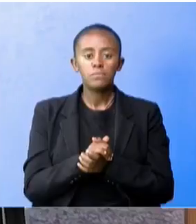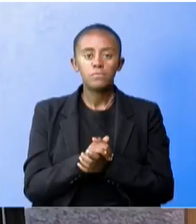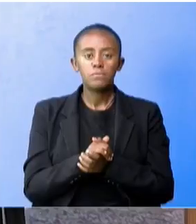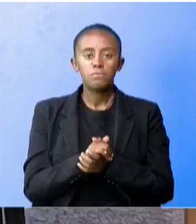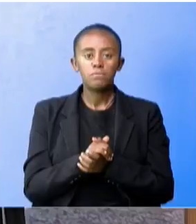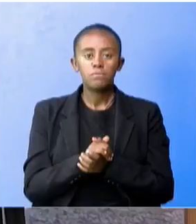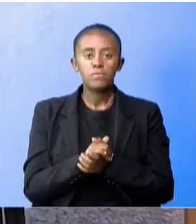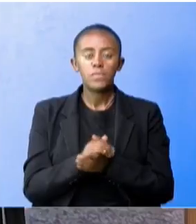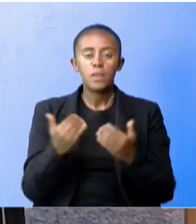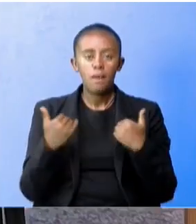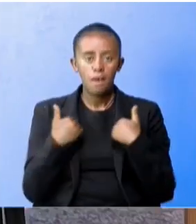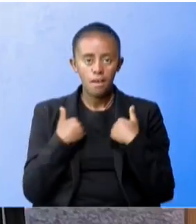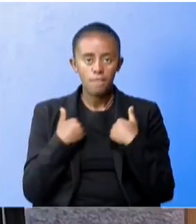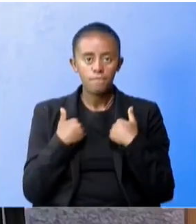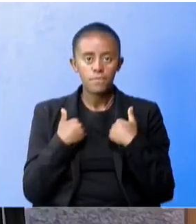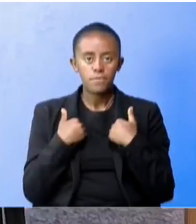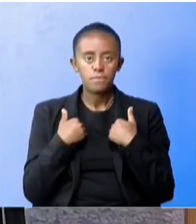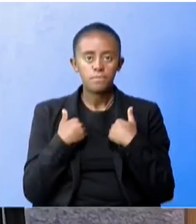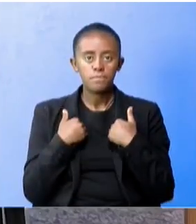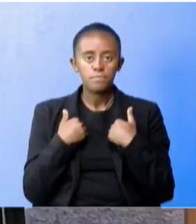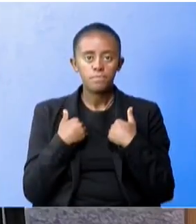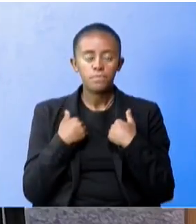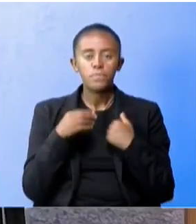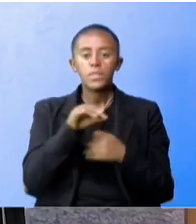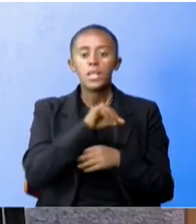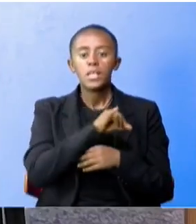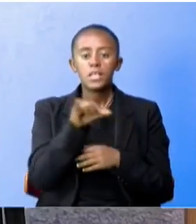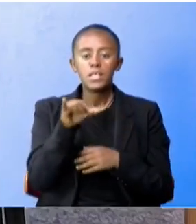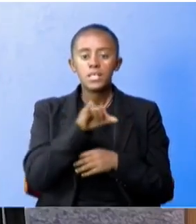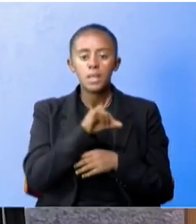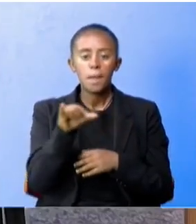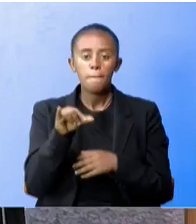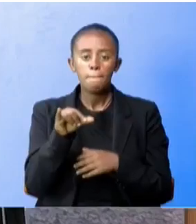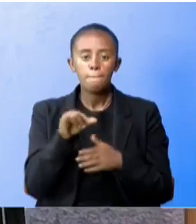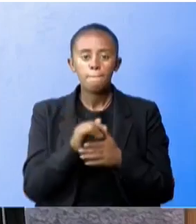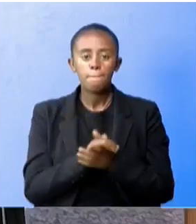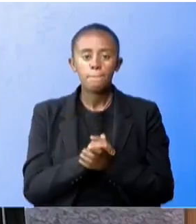what? Have the same